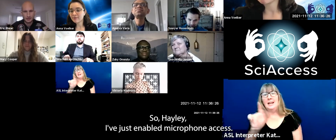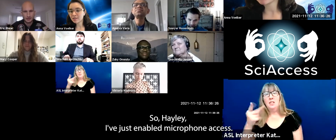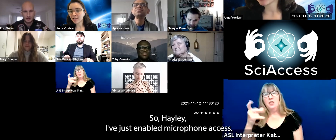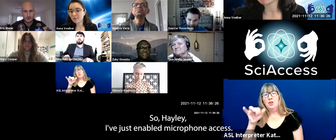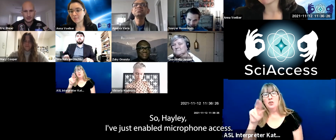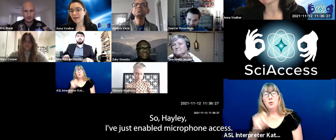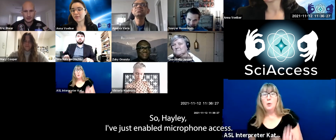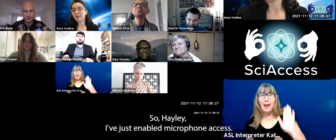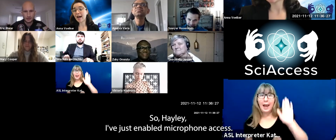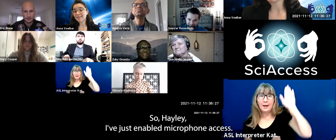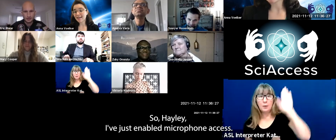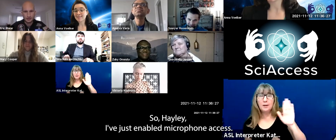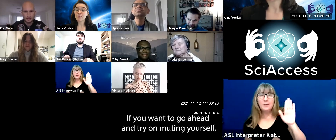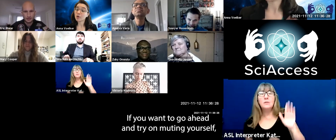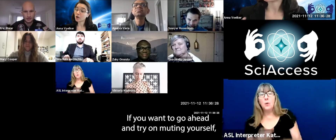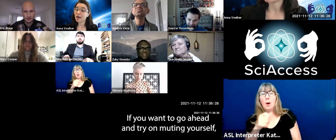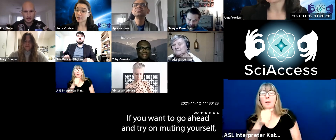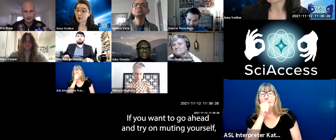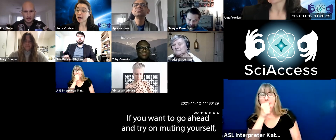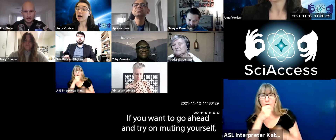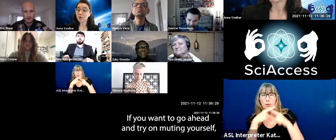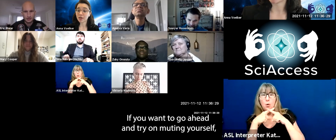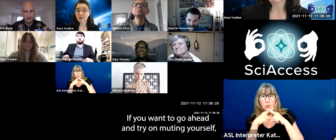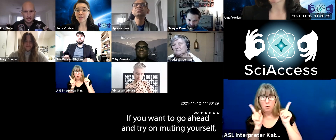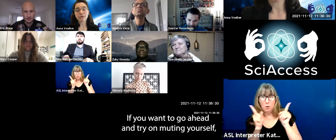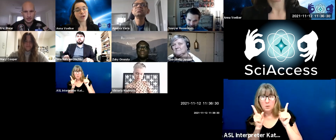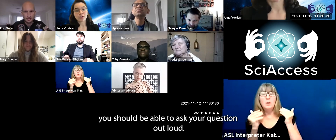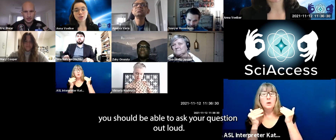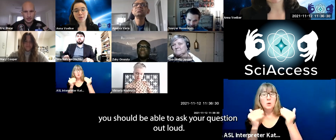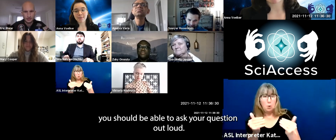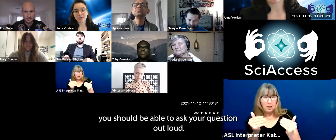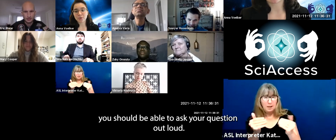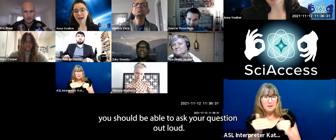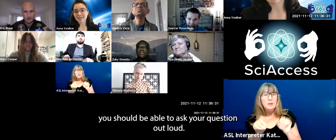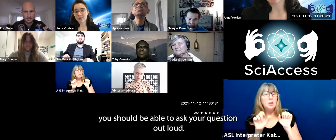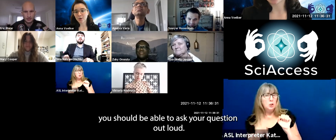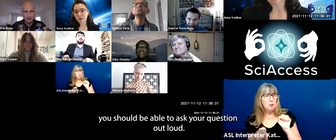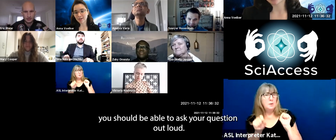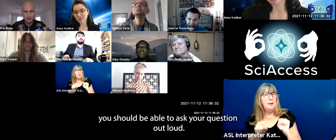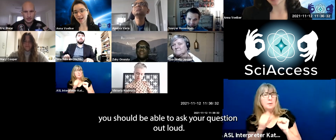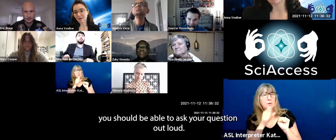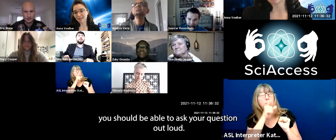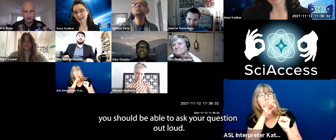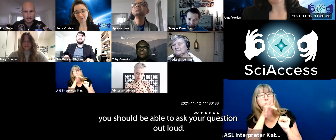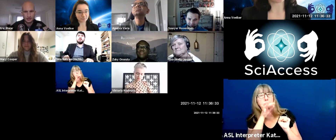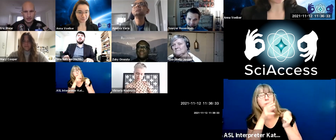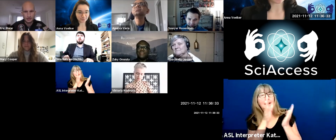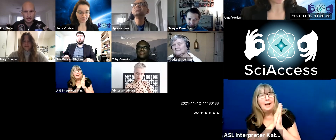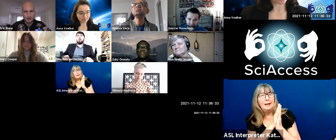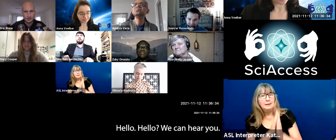Haley, I've just enabled microphone access. If you want to go ahead and try unmuting yourself, you should be able to ask your question out